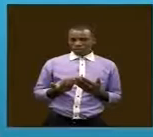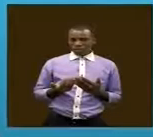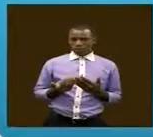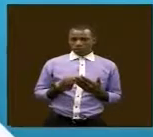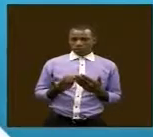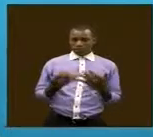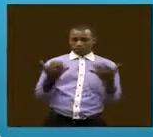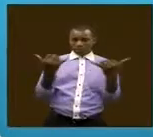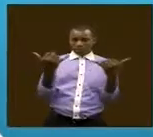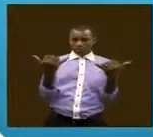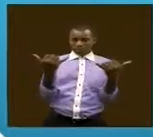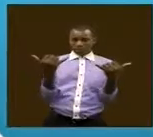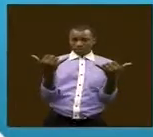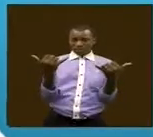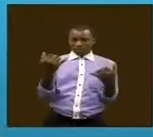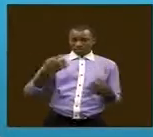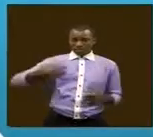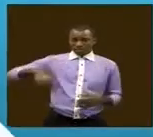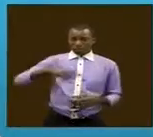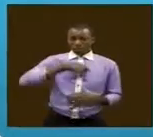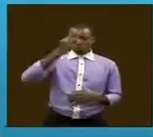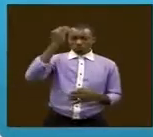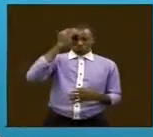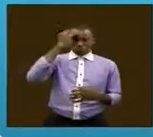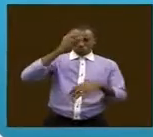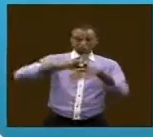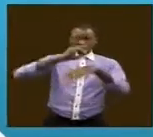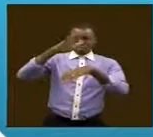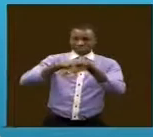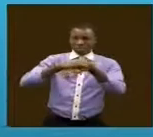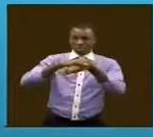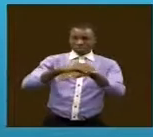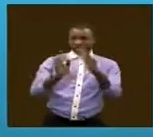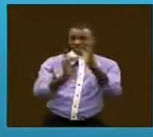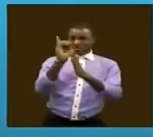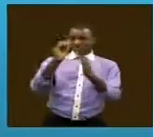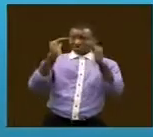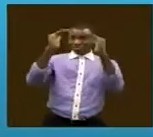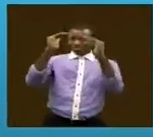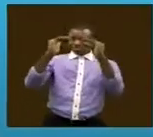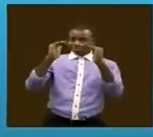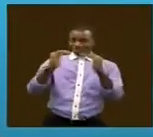Now we know the stages of mosquito development.